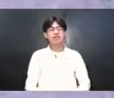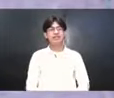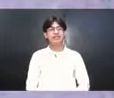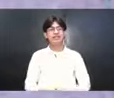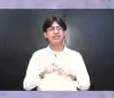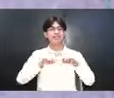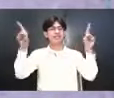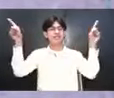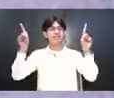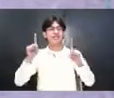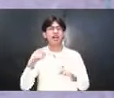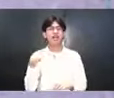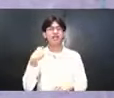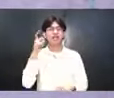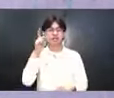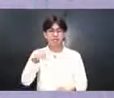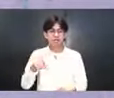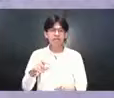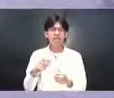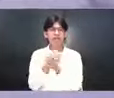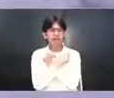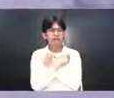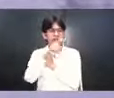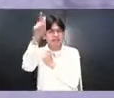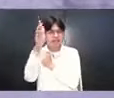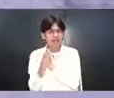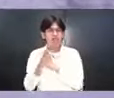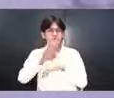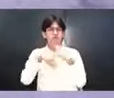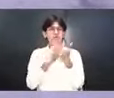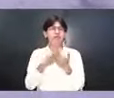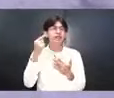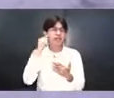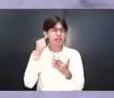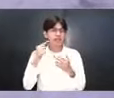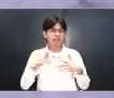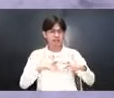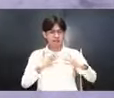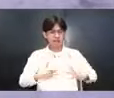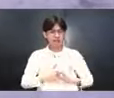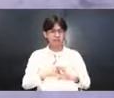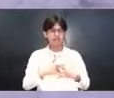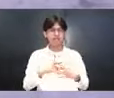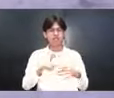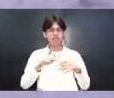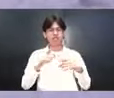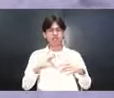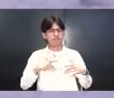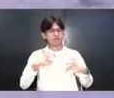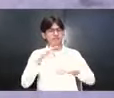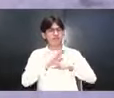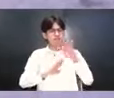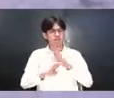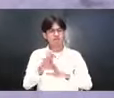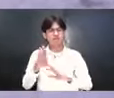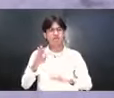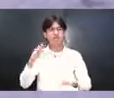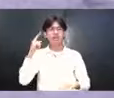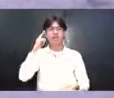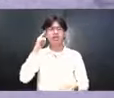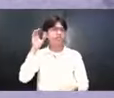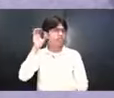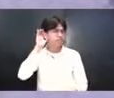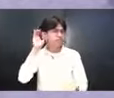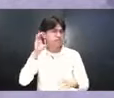all, your head, your heart, your hands. And it also means you do not just listen once, you do not